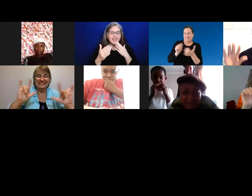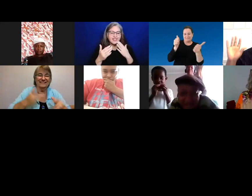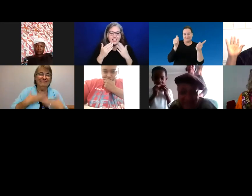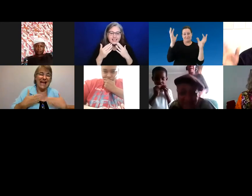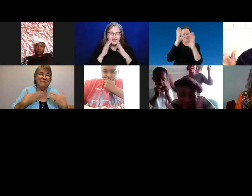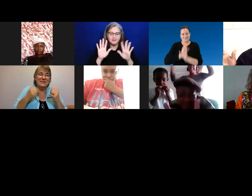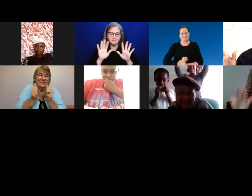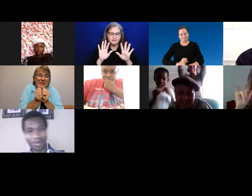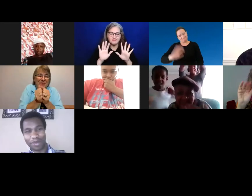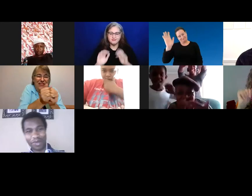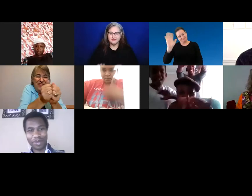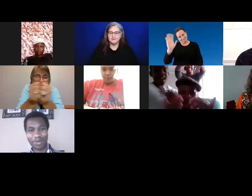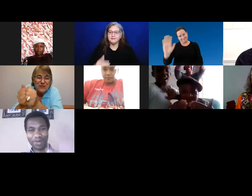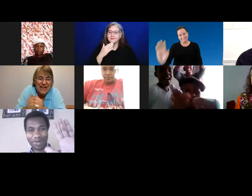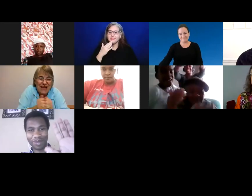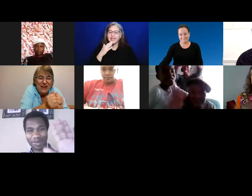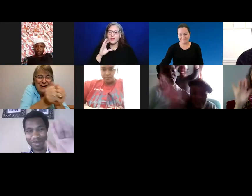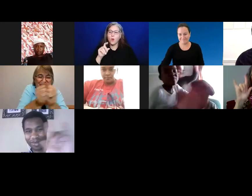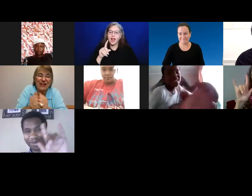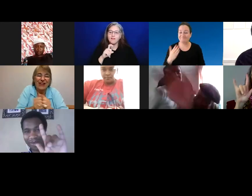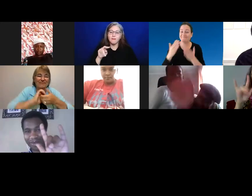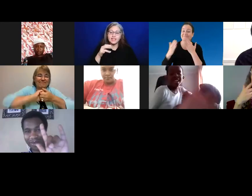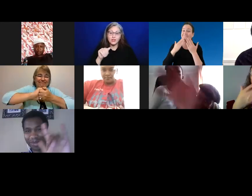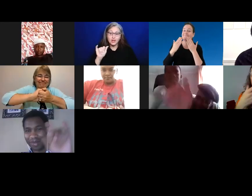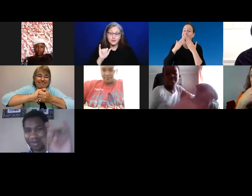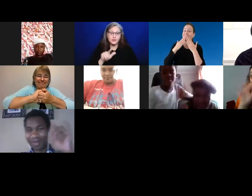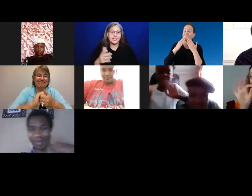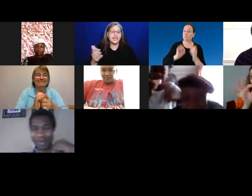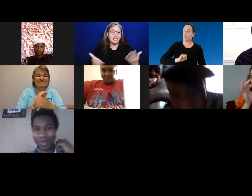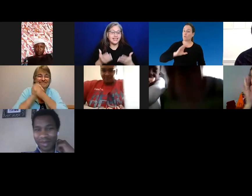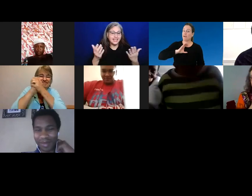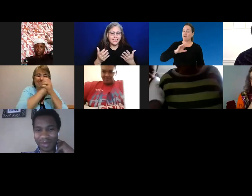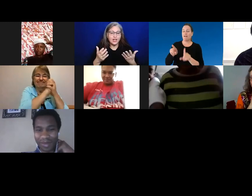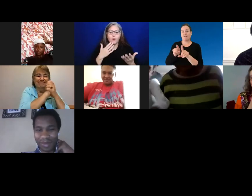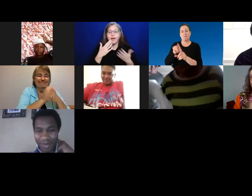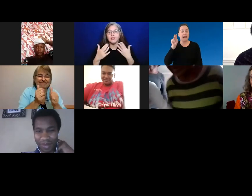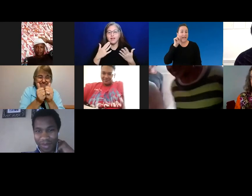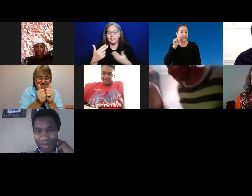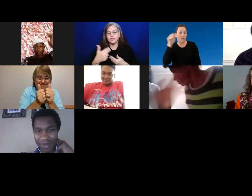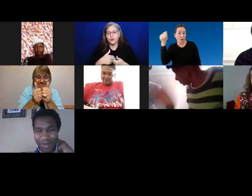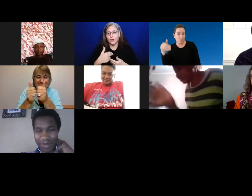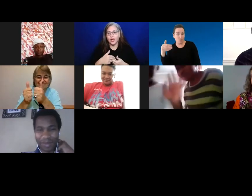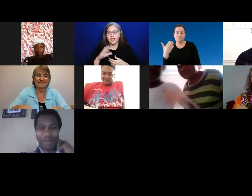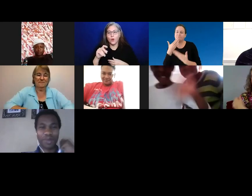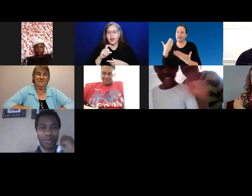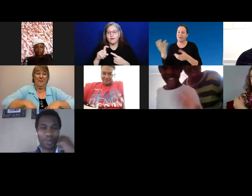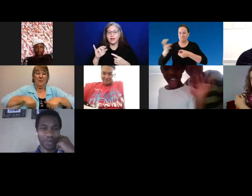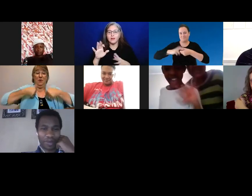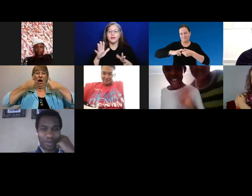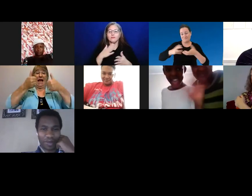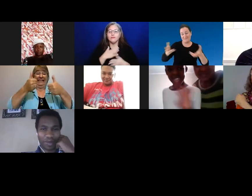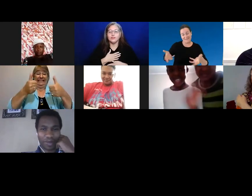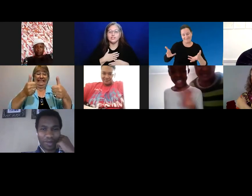you, Coders from Nigeria as well. We're here. We thank you for joining, Coders from Nigeria. We appreciate